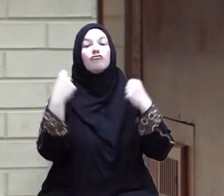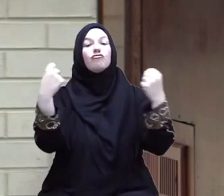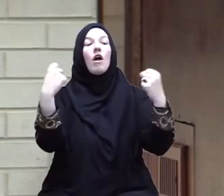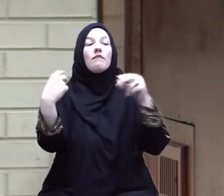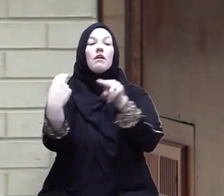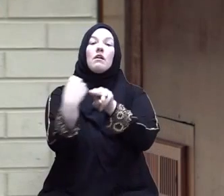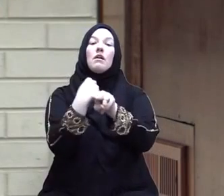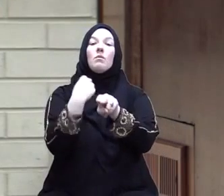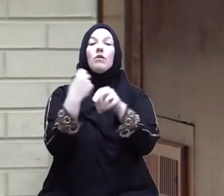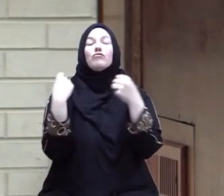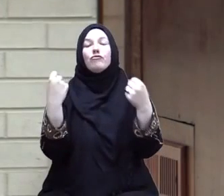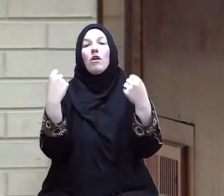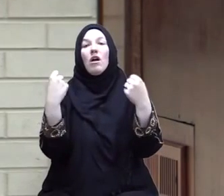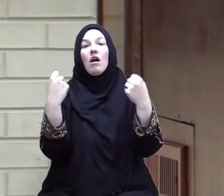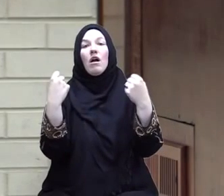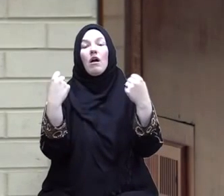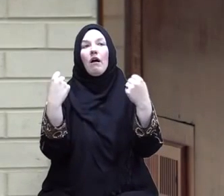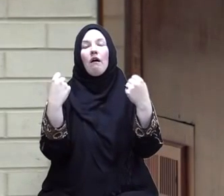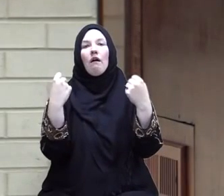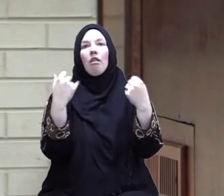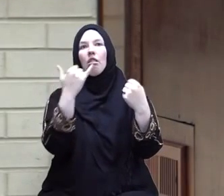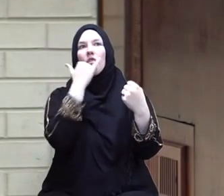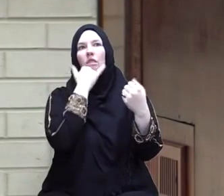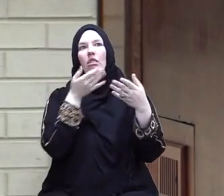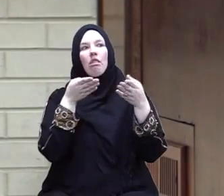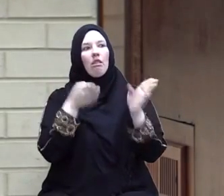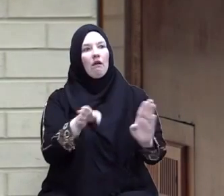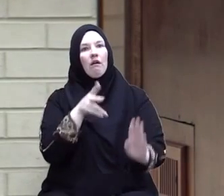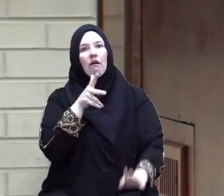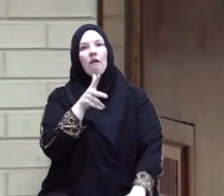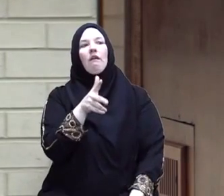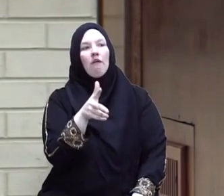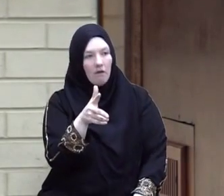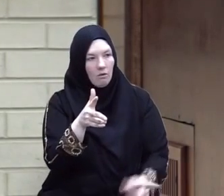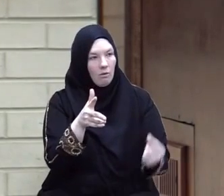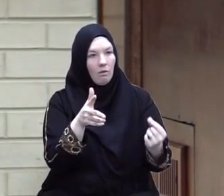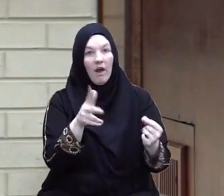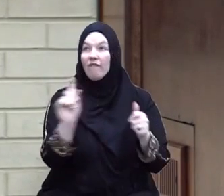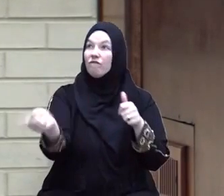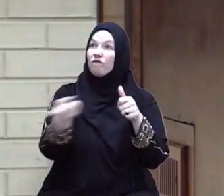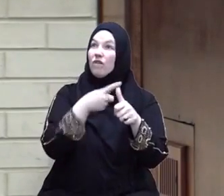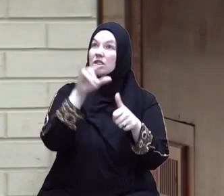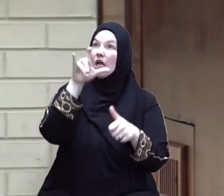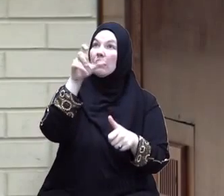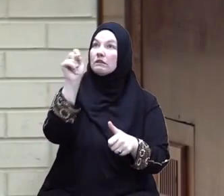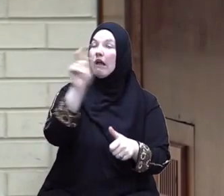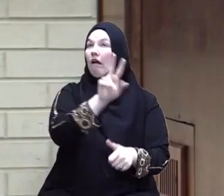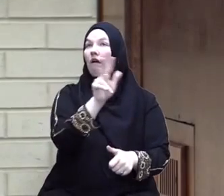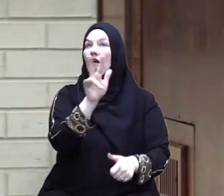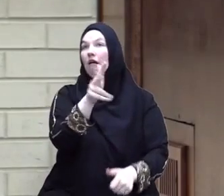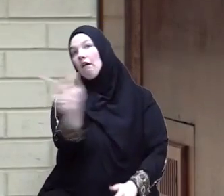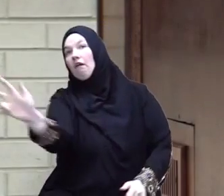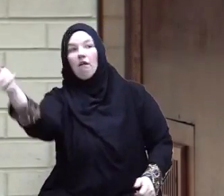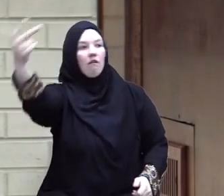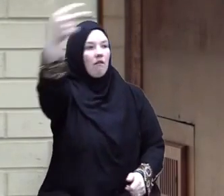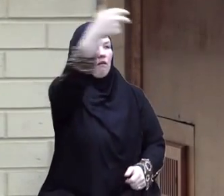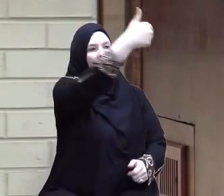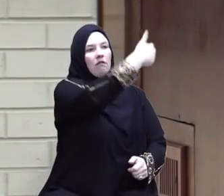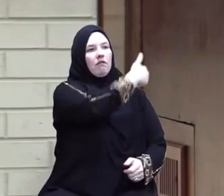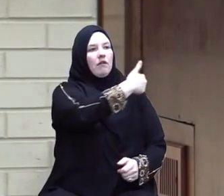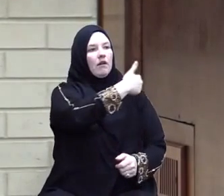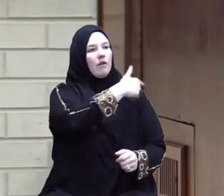and you discover that you're running north instead of south. What do? Take the first exit and make a U-turn. So